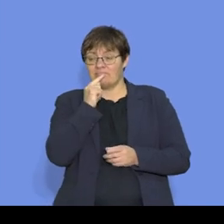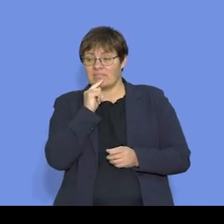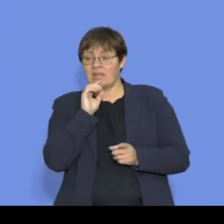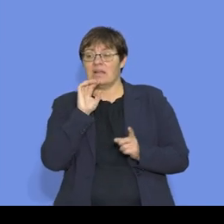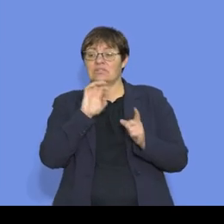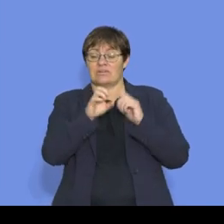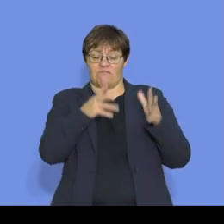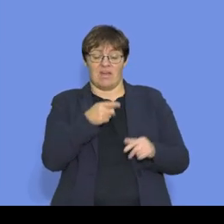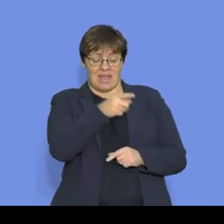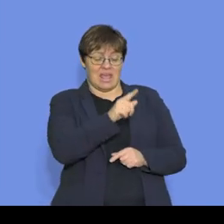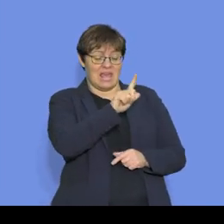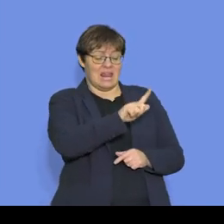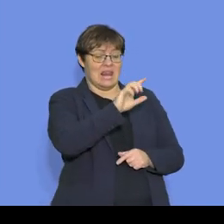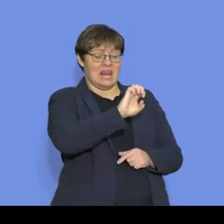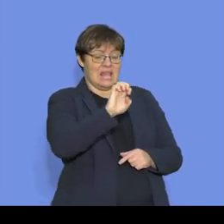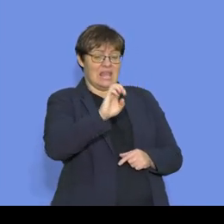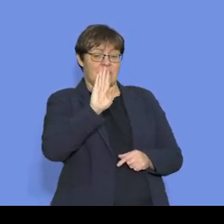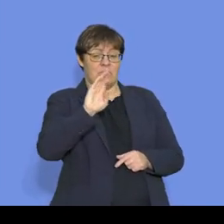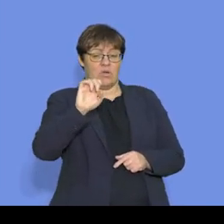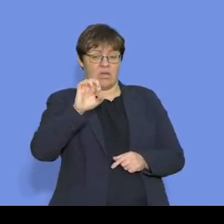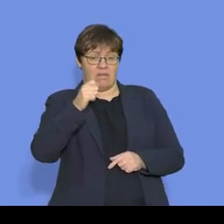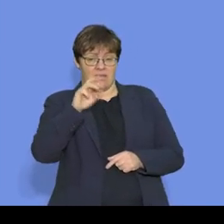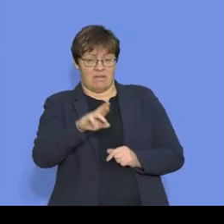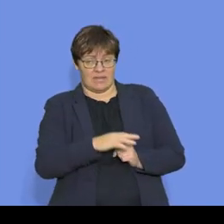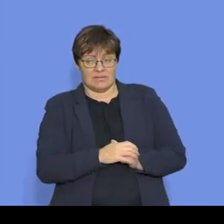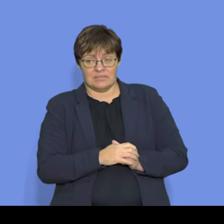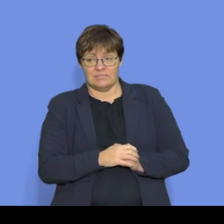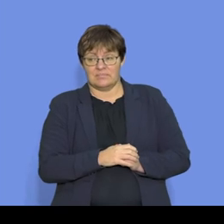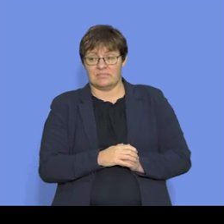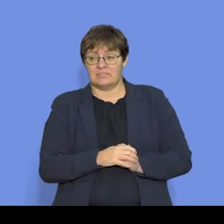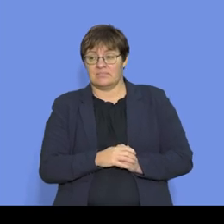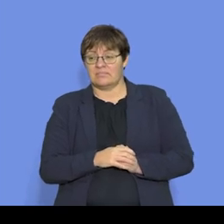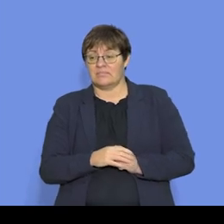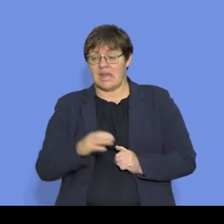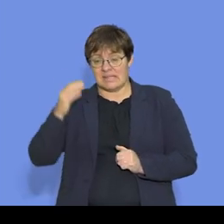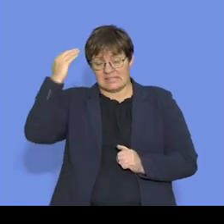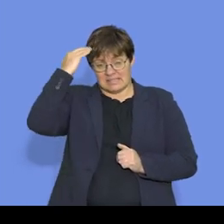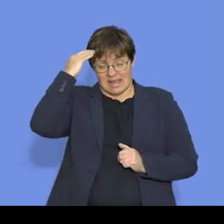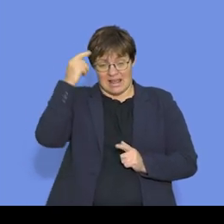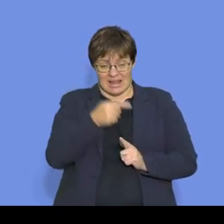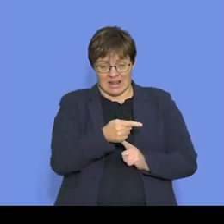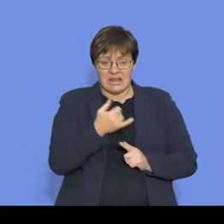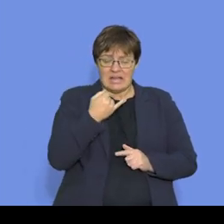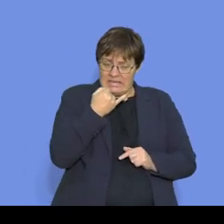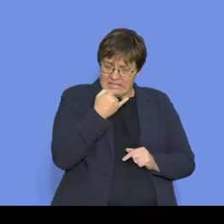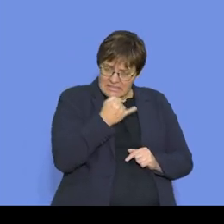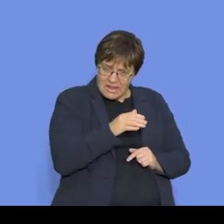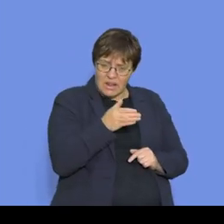that is the discoverer, Lee Berger, and here is the